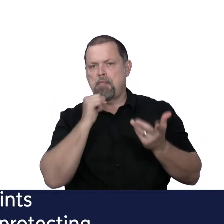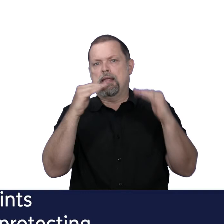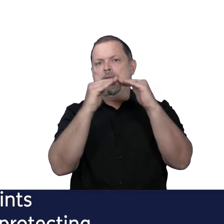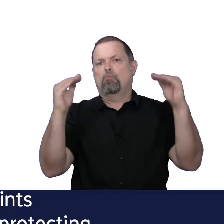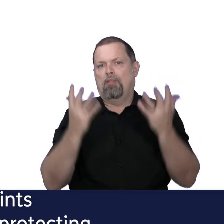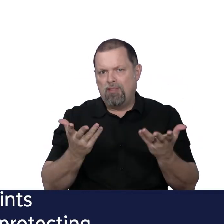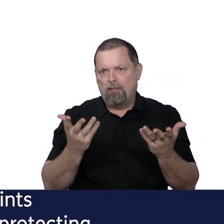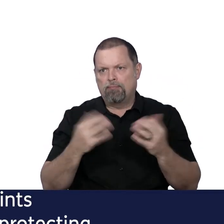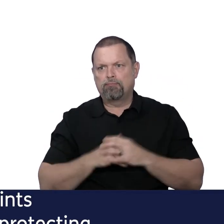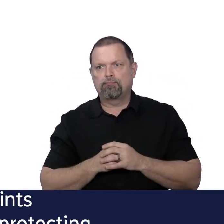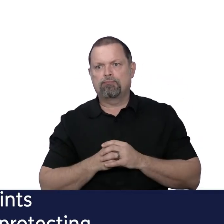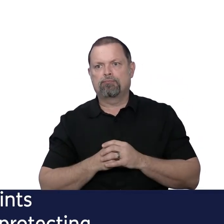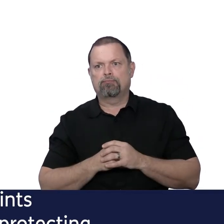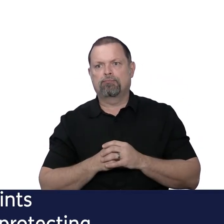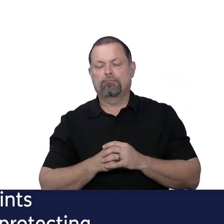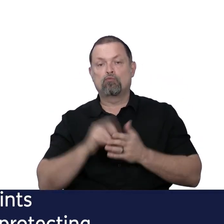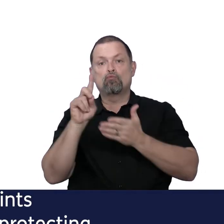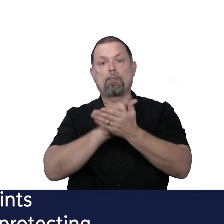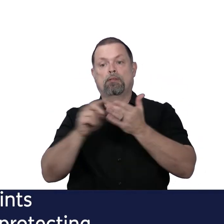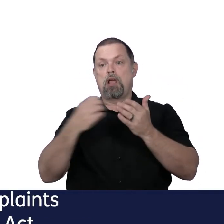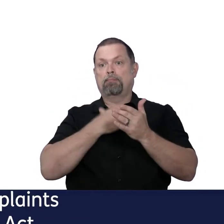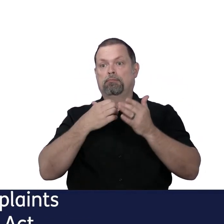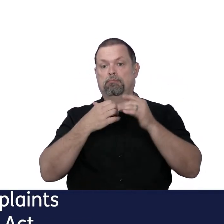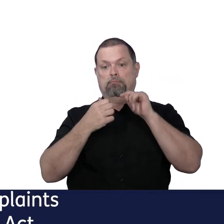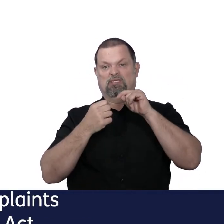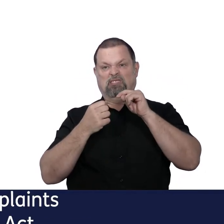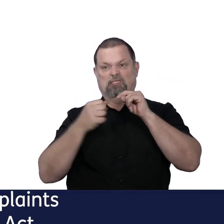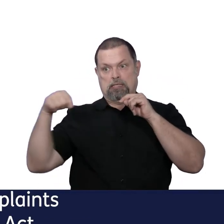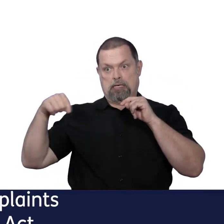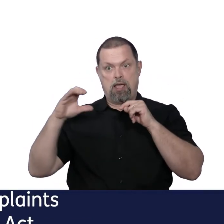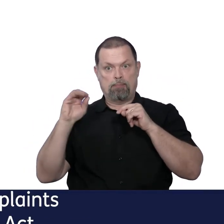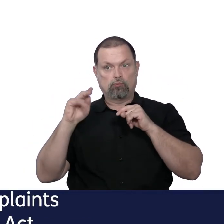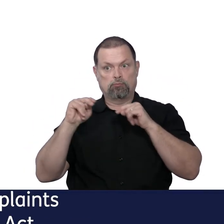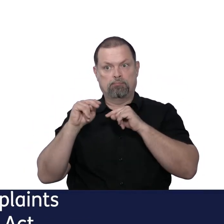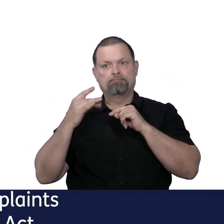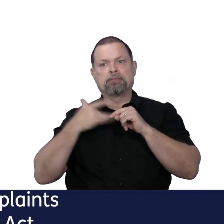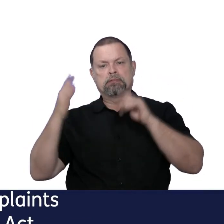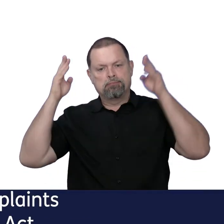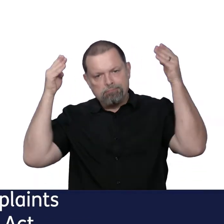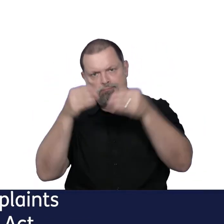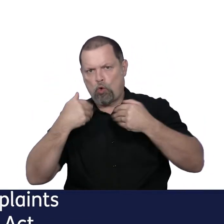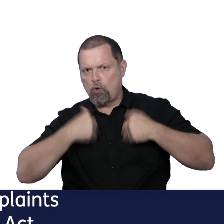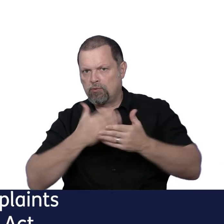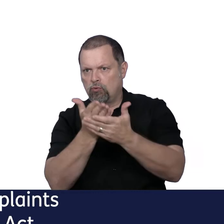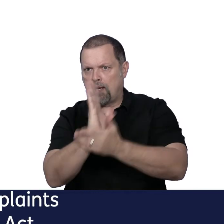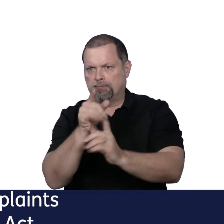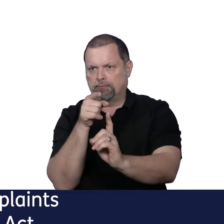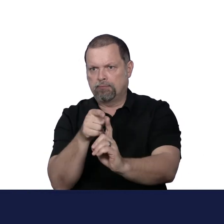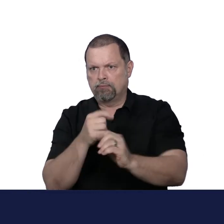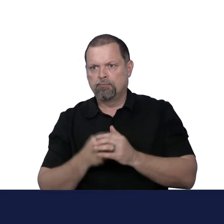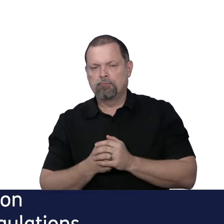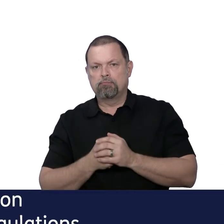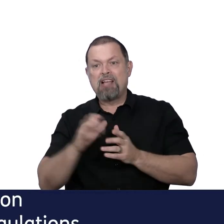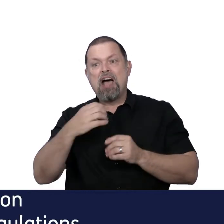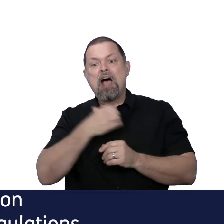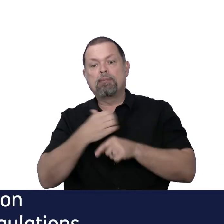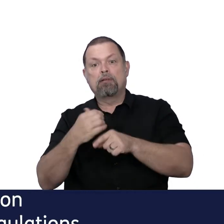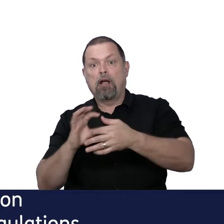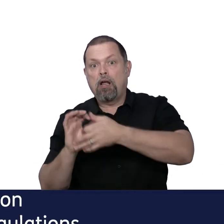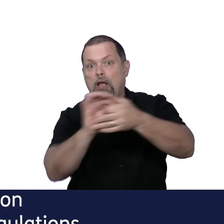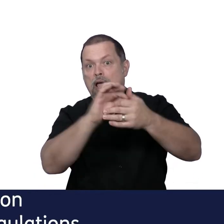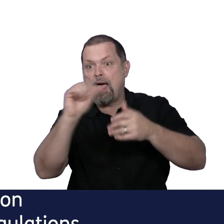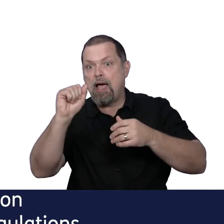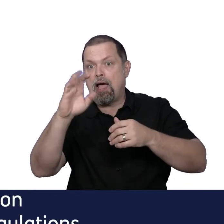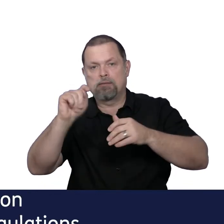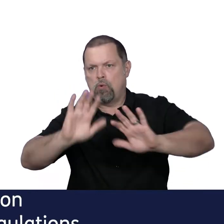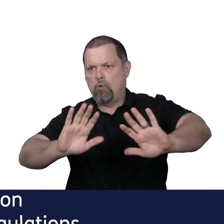Discrimination complaints at the Commission focus on protecting human rights. These complaints are not focused on the Act. They are not